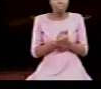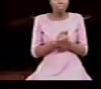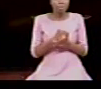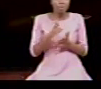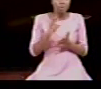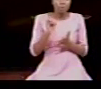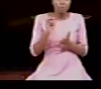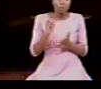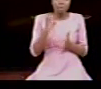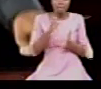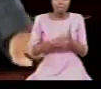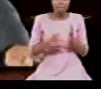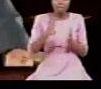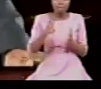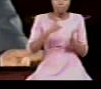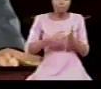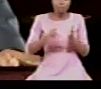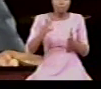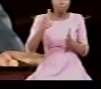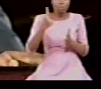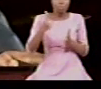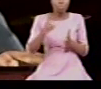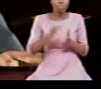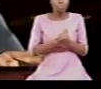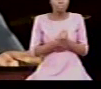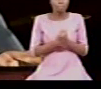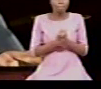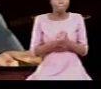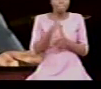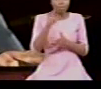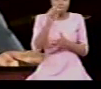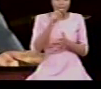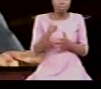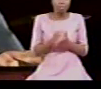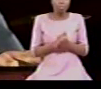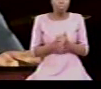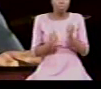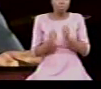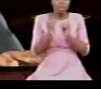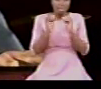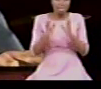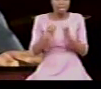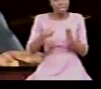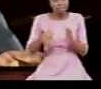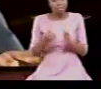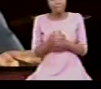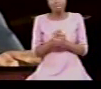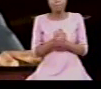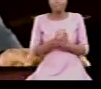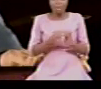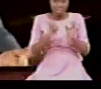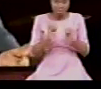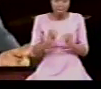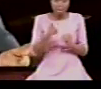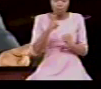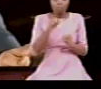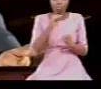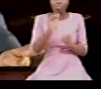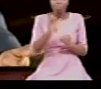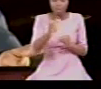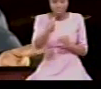2, from verse 21. Thou therefore which teachest another, teachest not thou